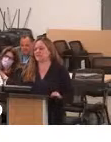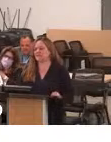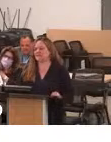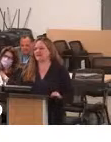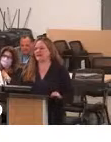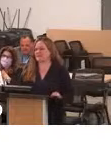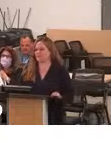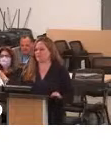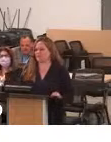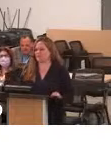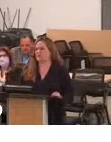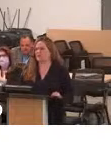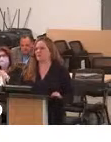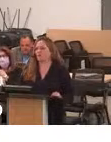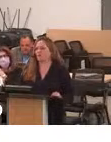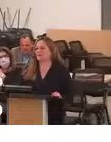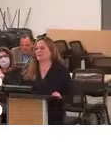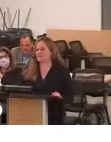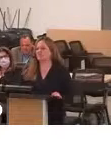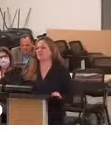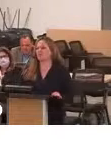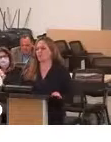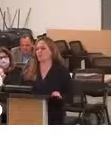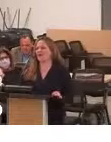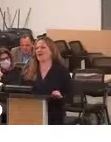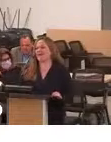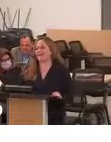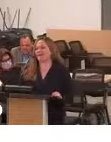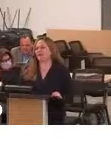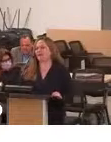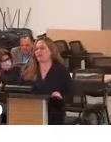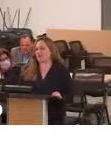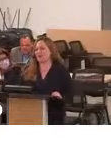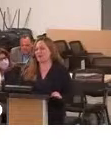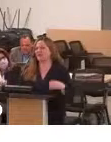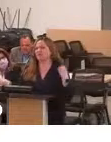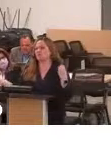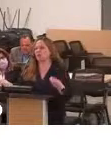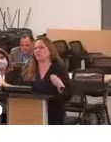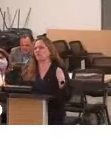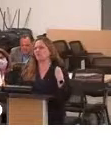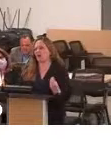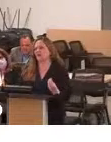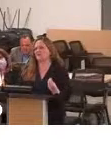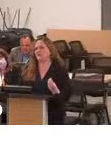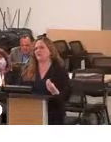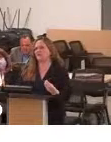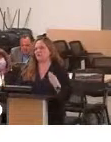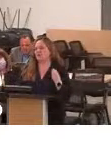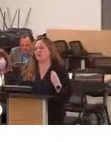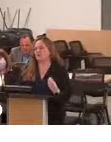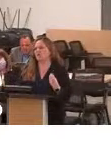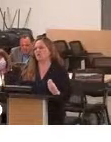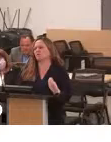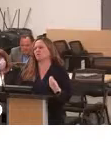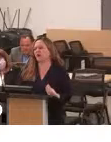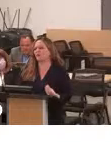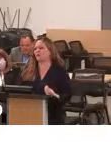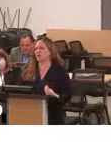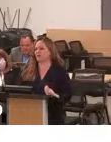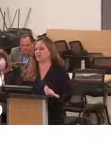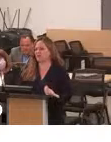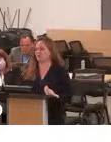different lessons and activities where teachers were creating this relevant content or real